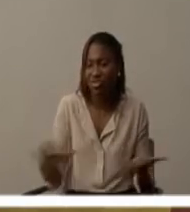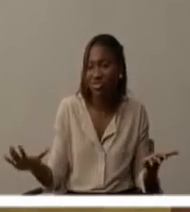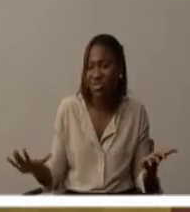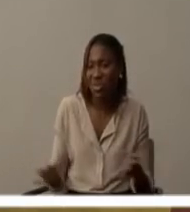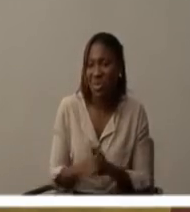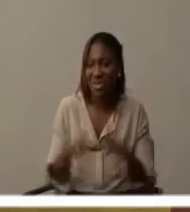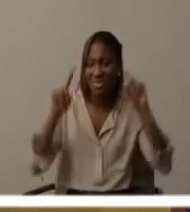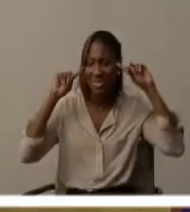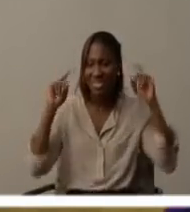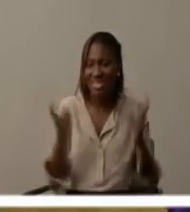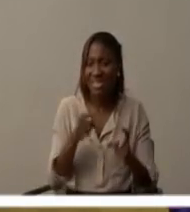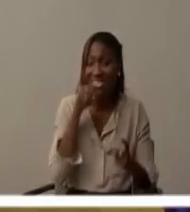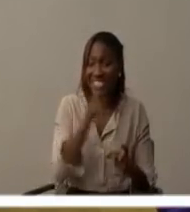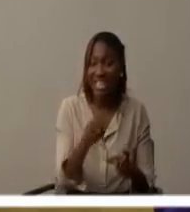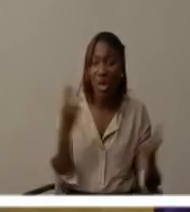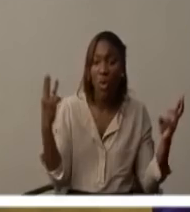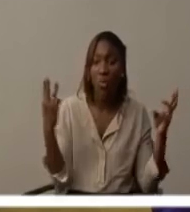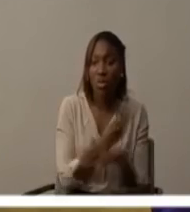pernicious than COVID-19.